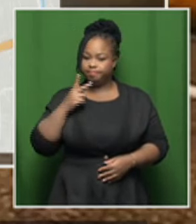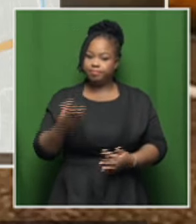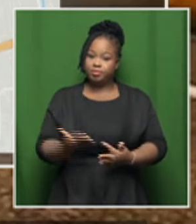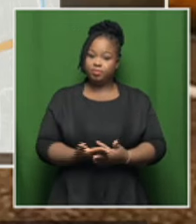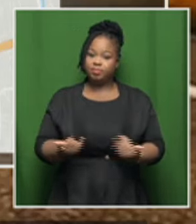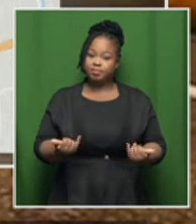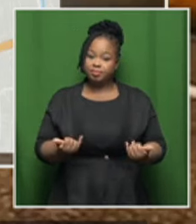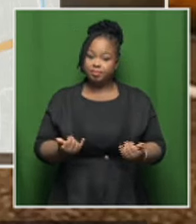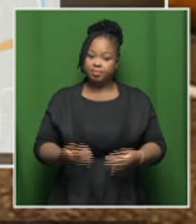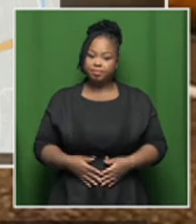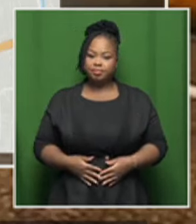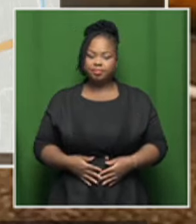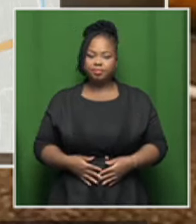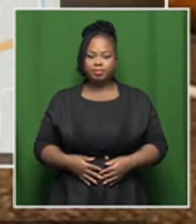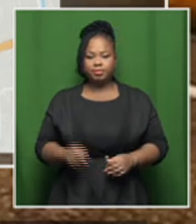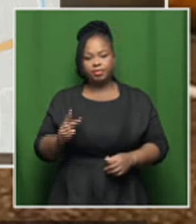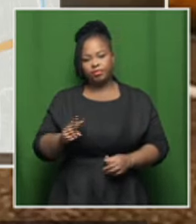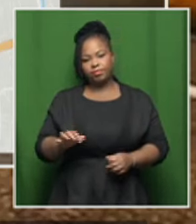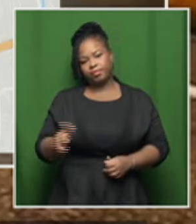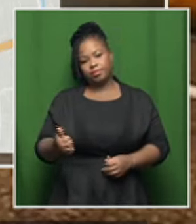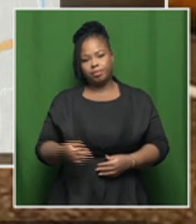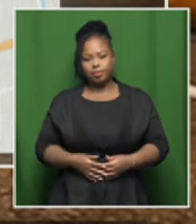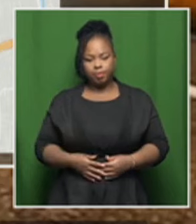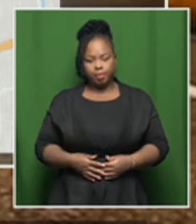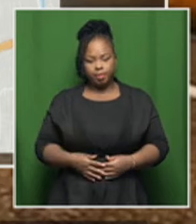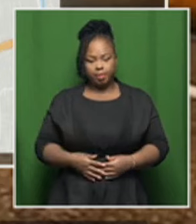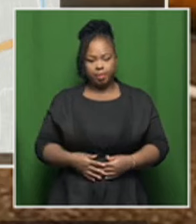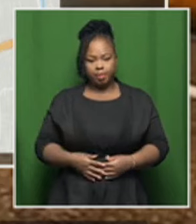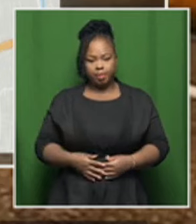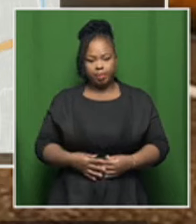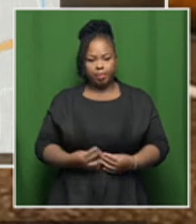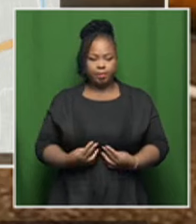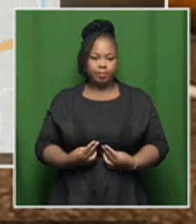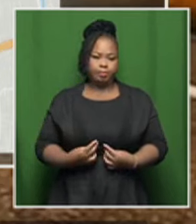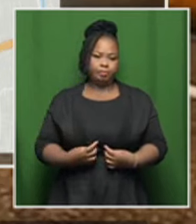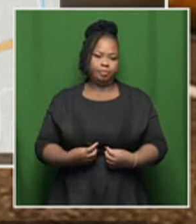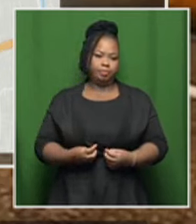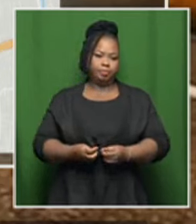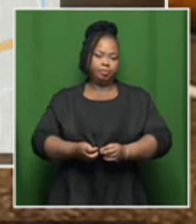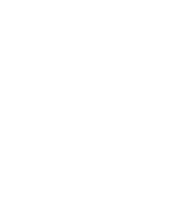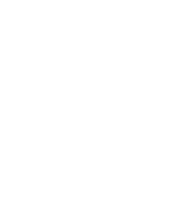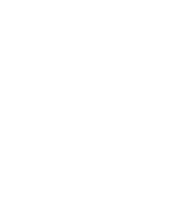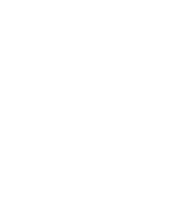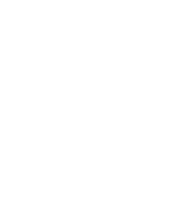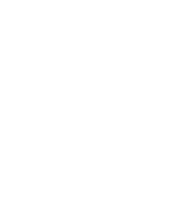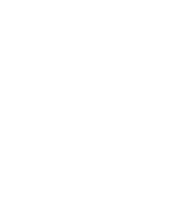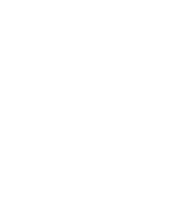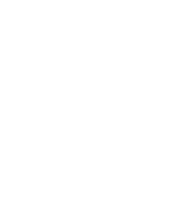break. Stay with us for Seaways up next with our first look at sport. Keep it there on Morning Live.